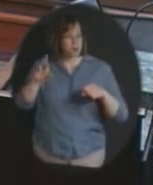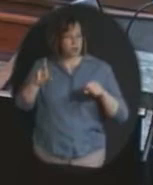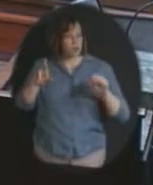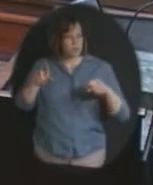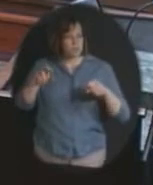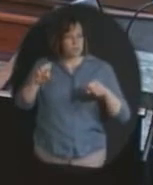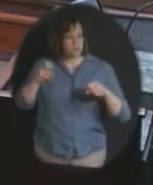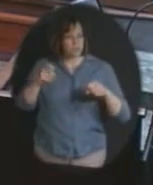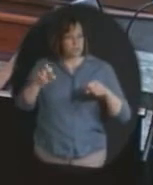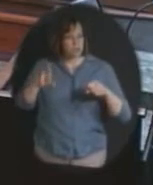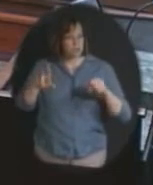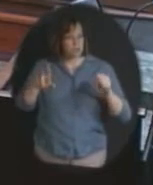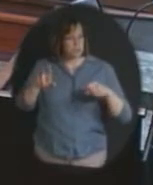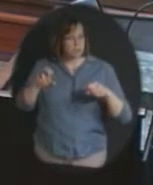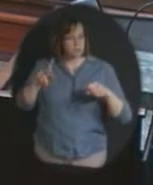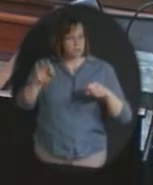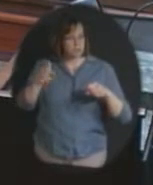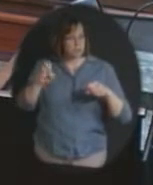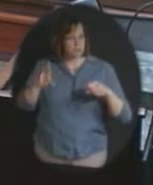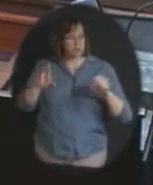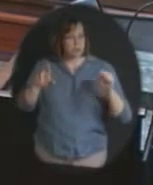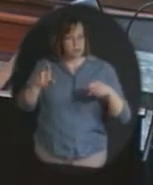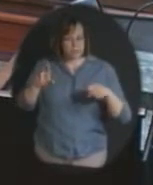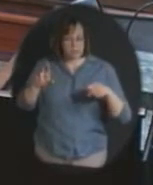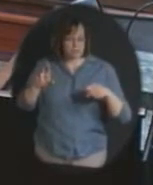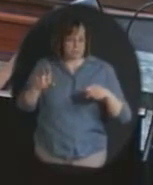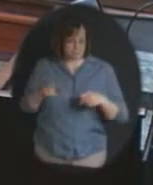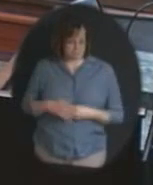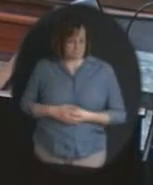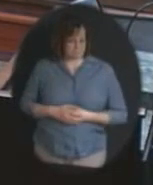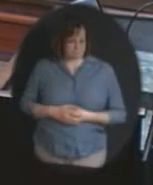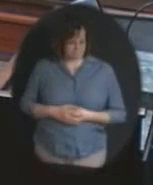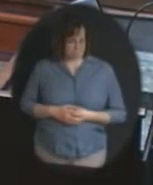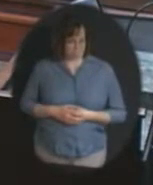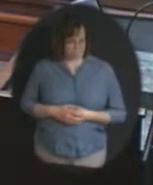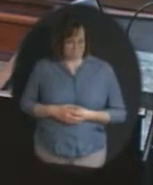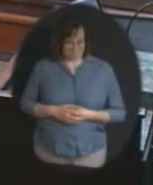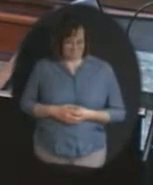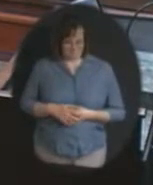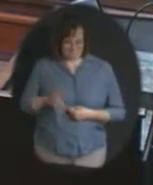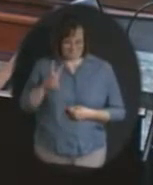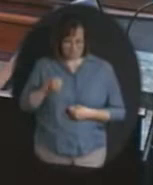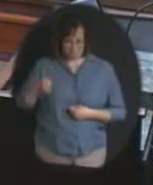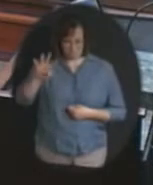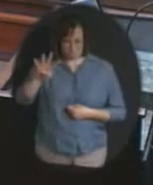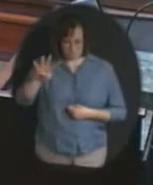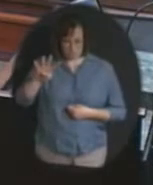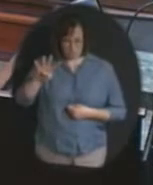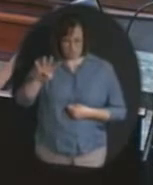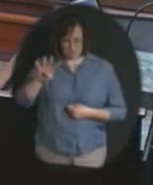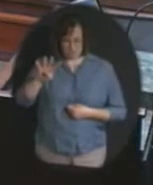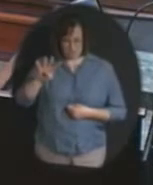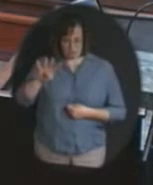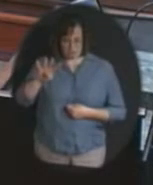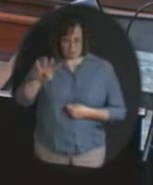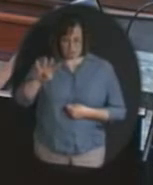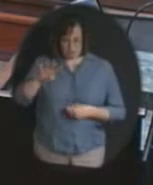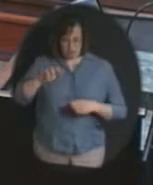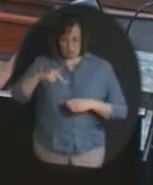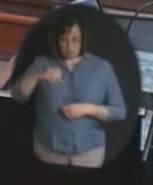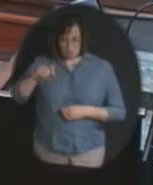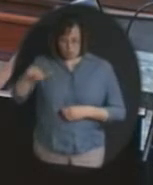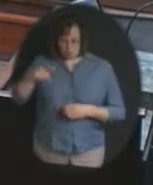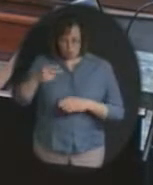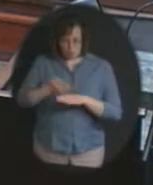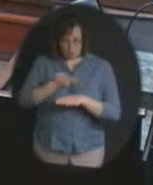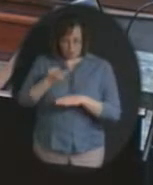Yes. Mr. Shear? Yes. Mrs. Felter? Yes. Motion carries. 6.04, pool interior renovations